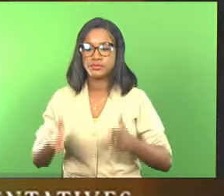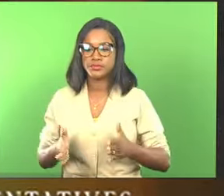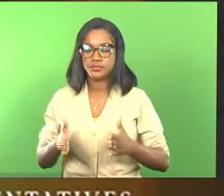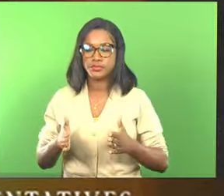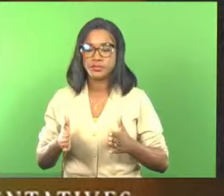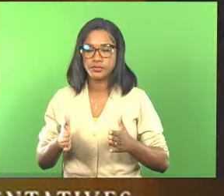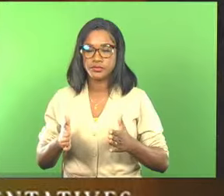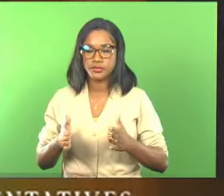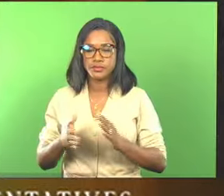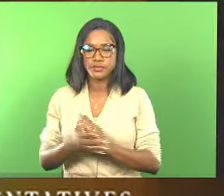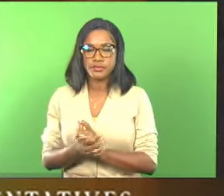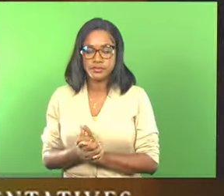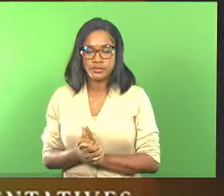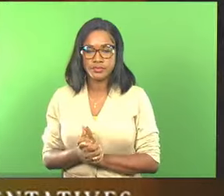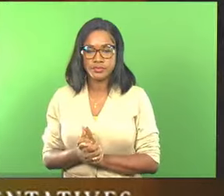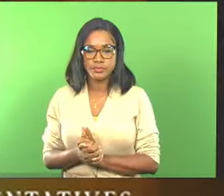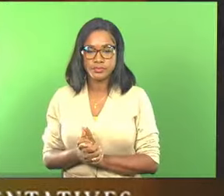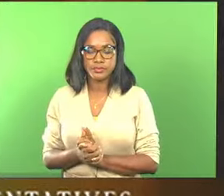Mr. Jagdev Singh,